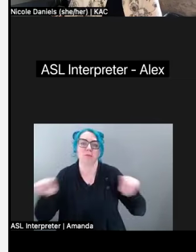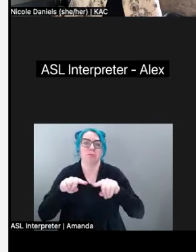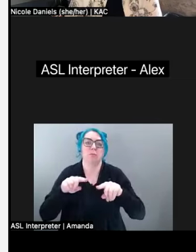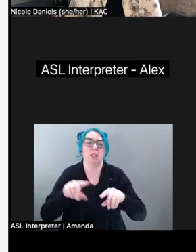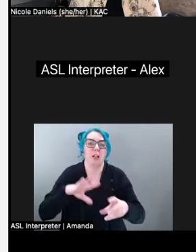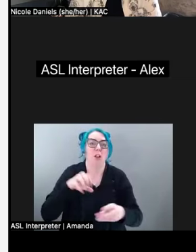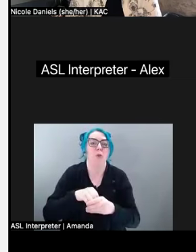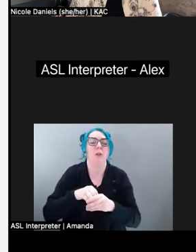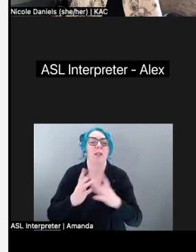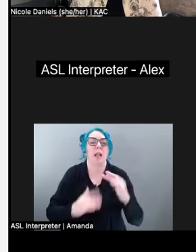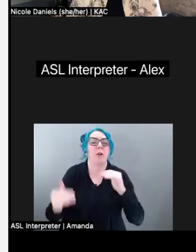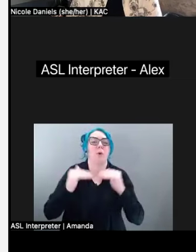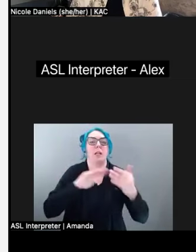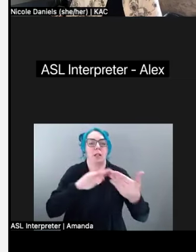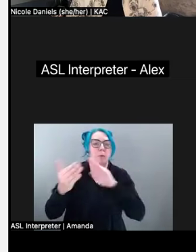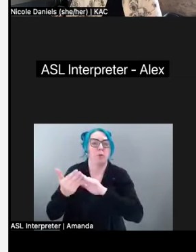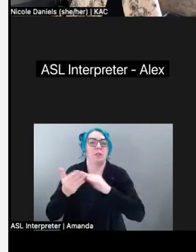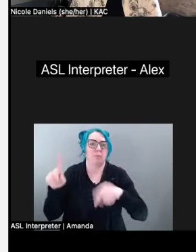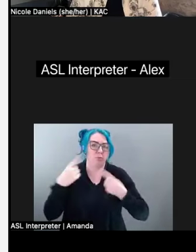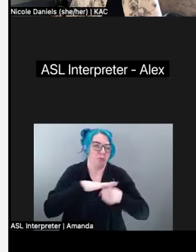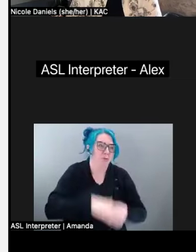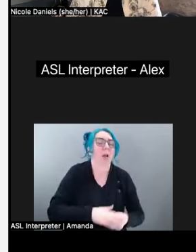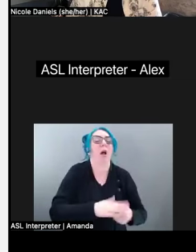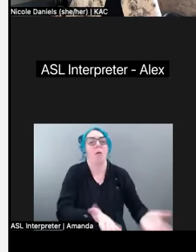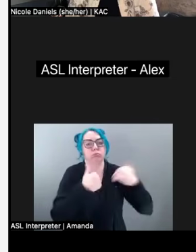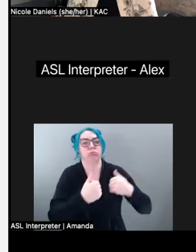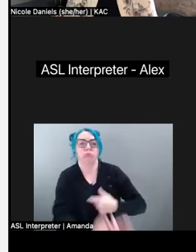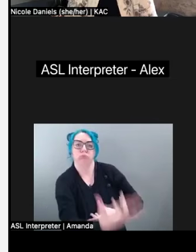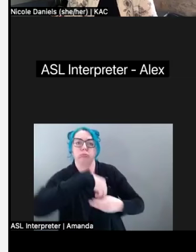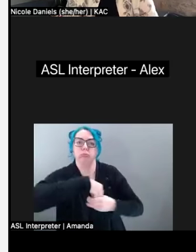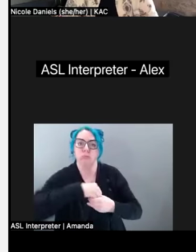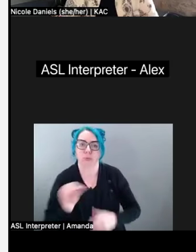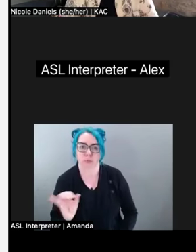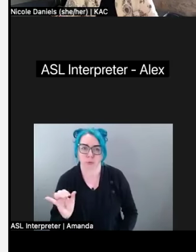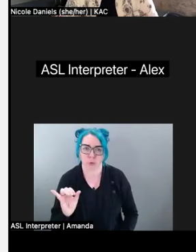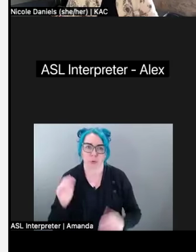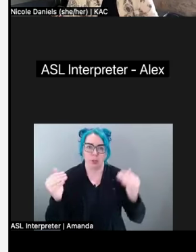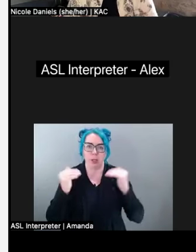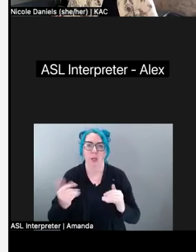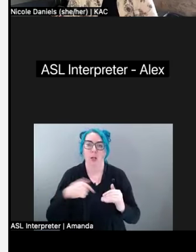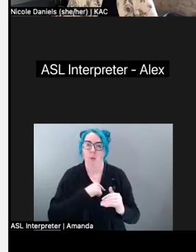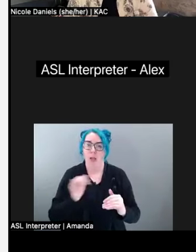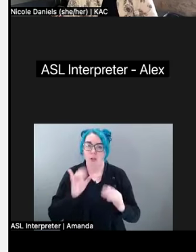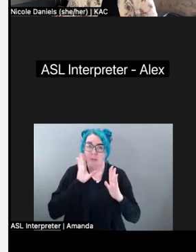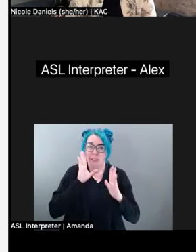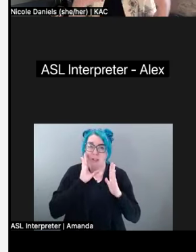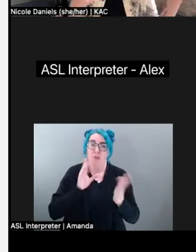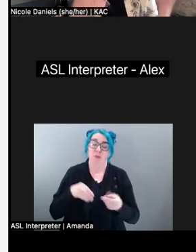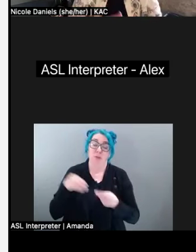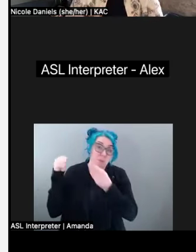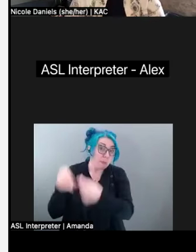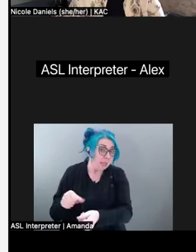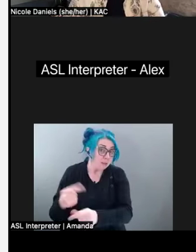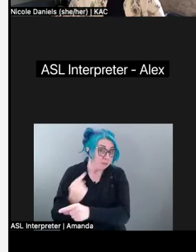and compensating artists and employees at industry standard rates. We're looking for a contribution to sector development, meaning the